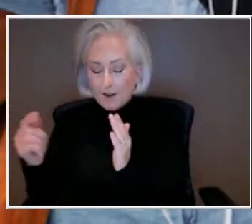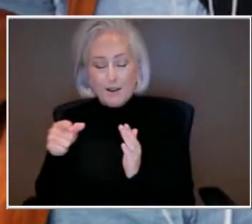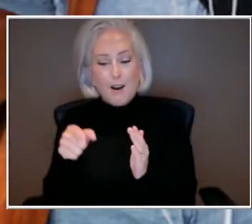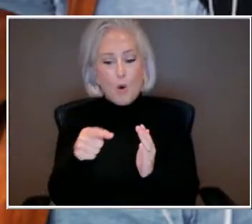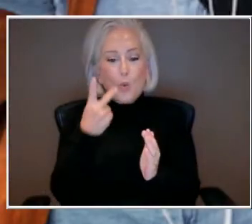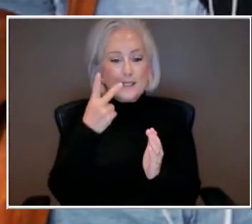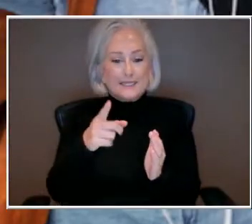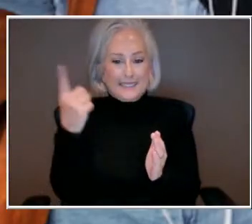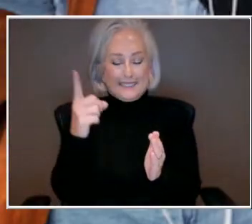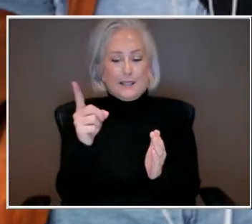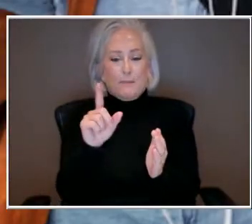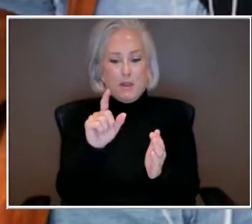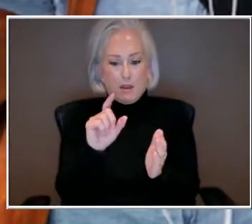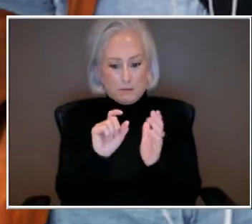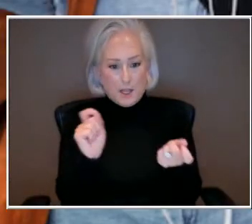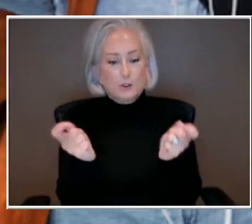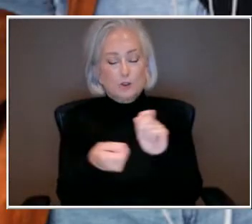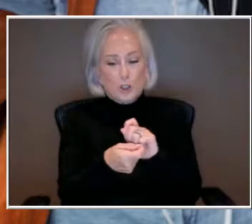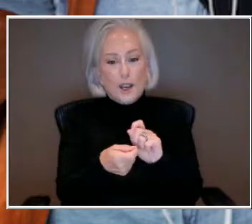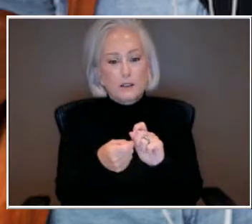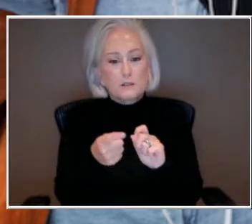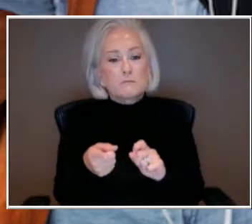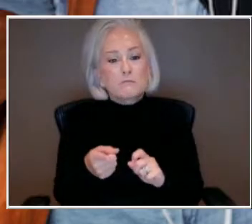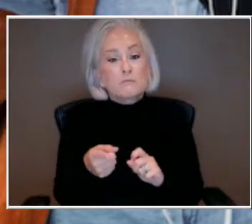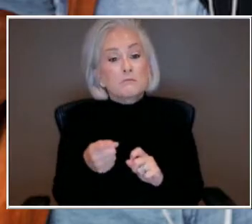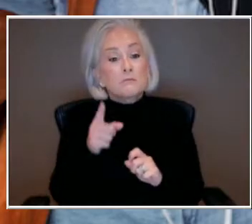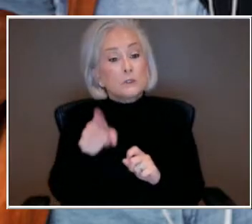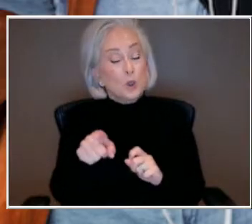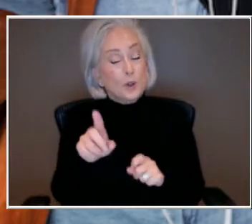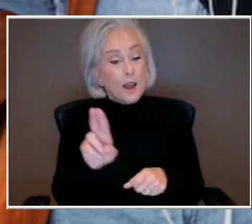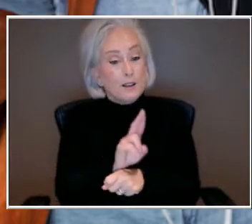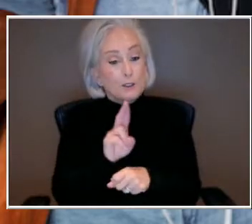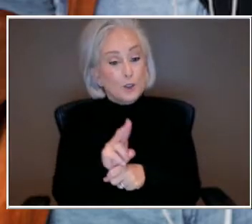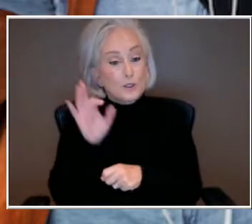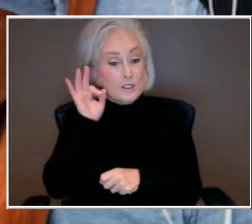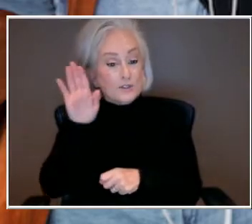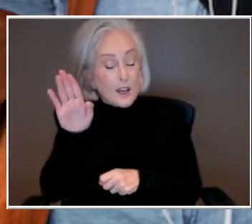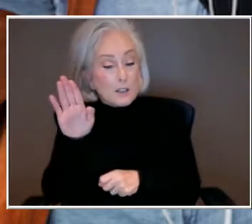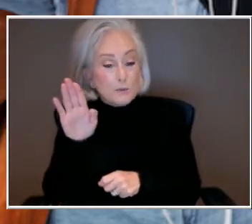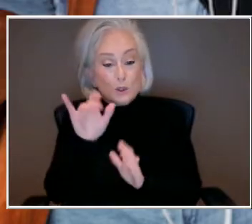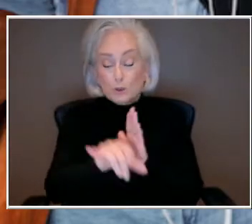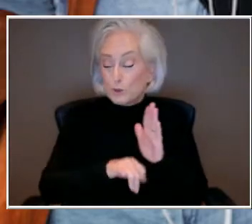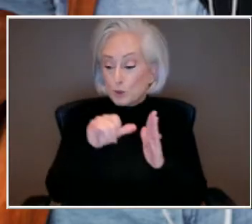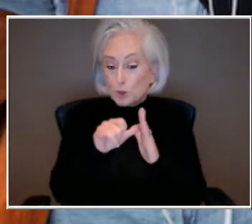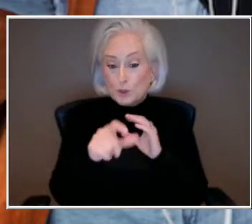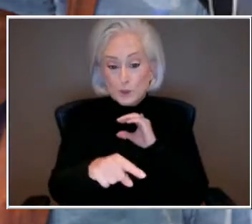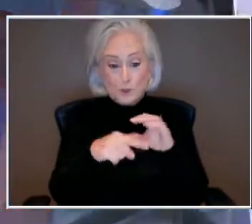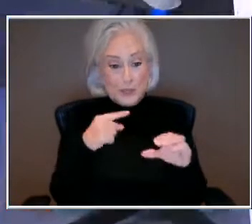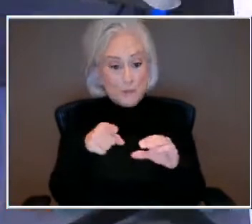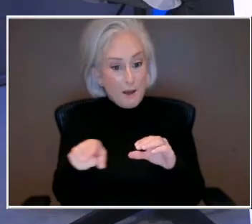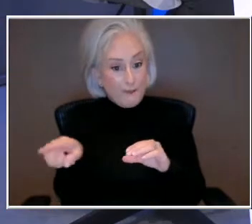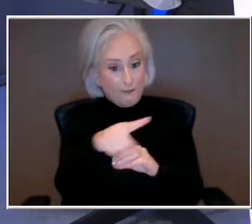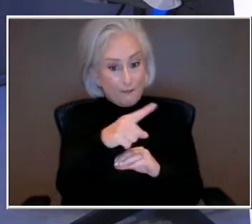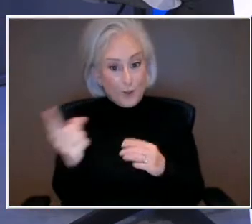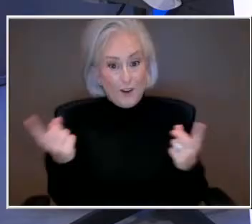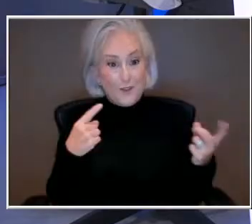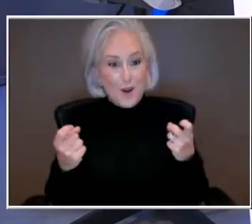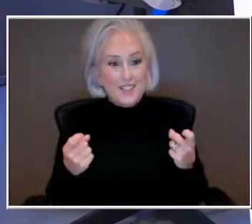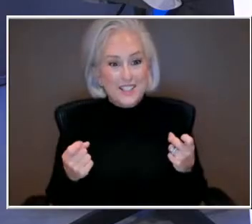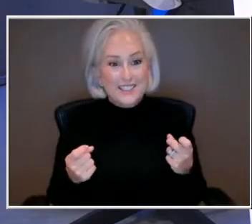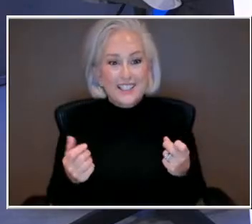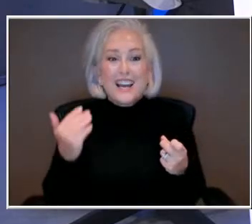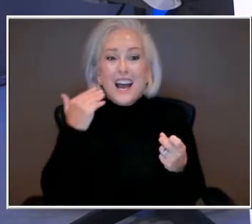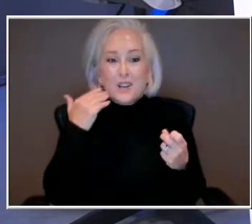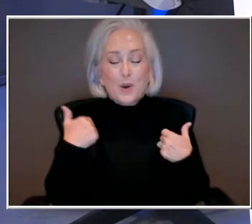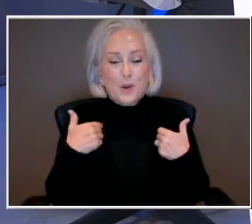or Facebook, or you can email the Medical News Network. That information is right there on your screen. Kim, you've been shaking your head. I know you have lots to share about this. How did